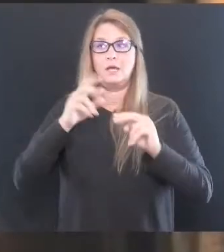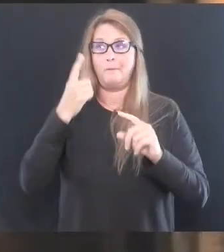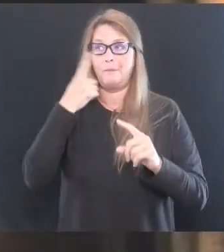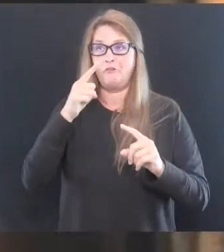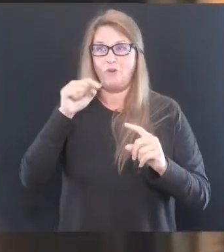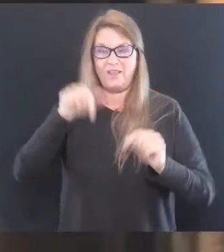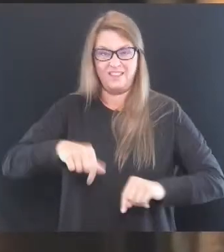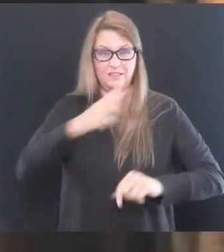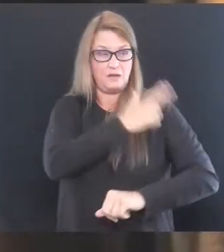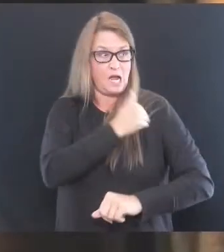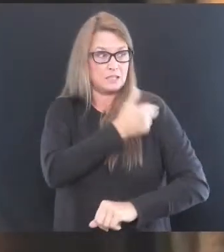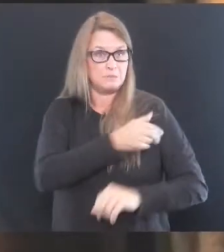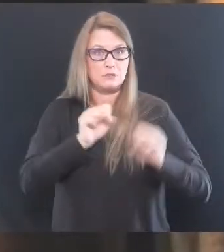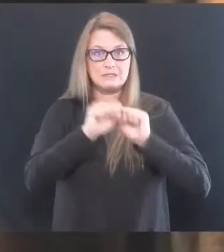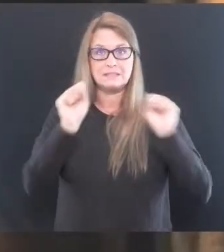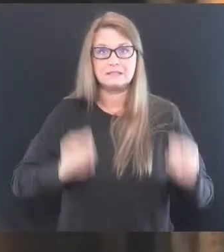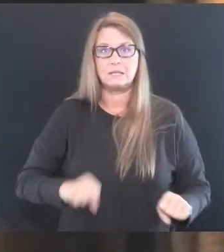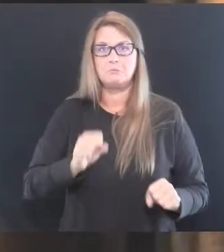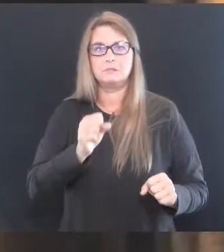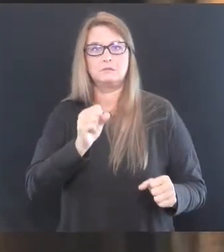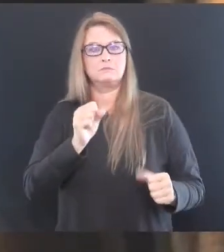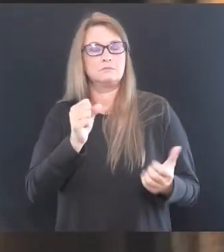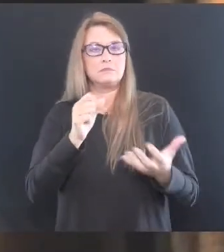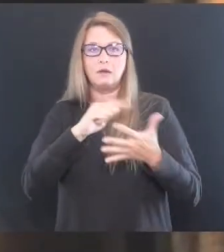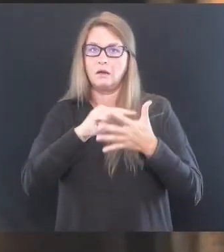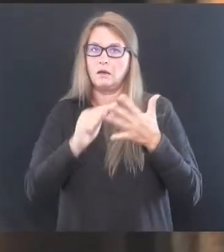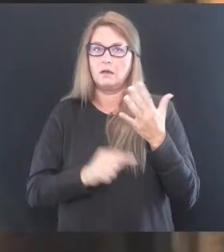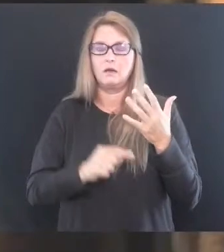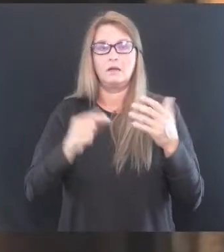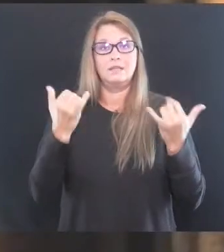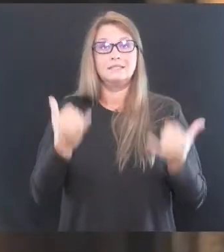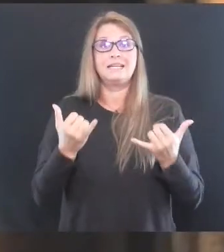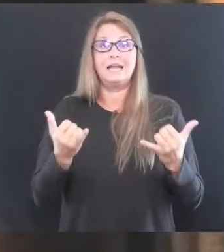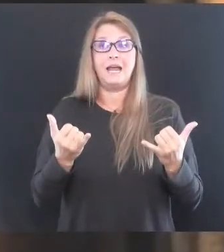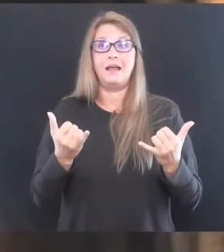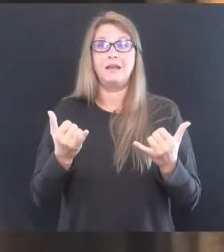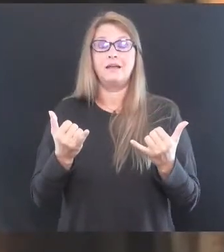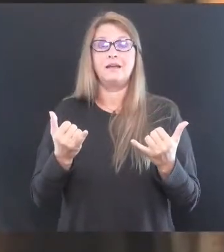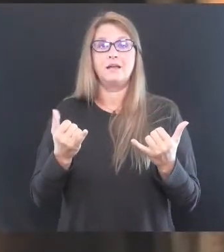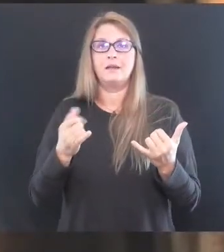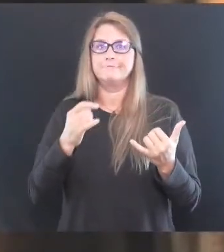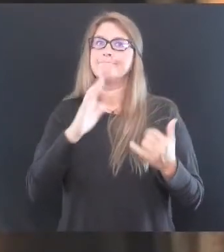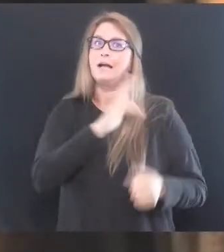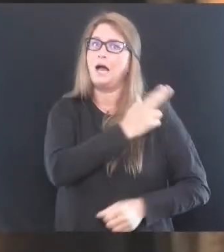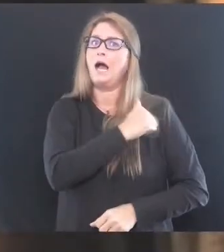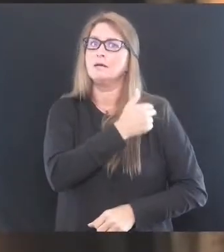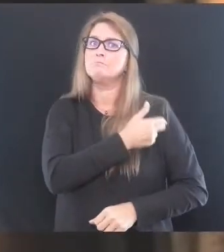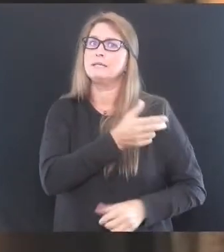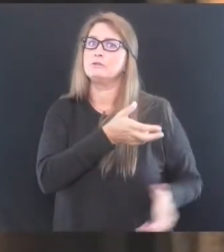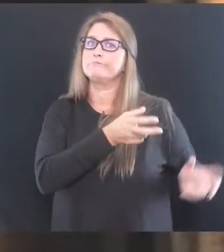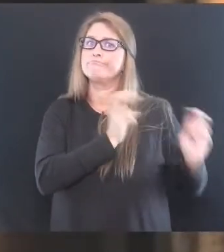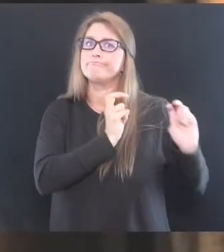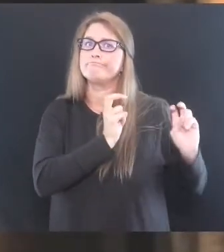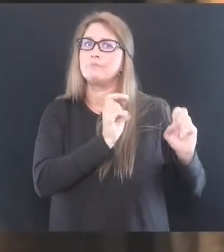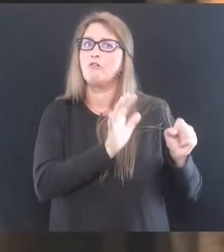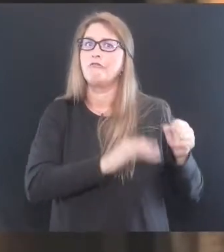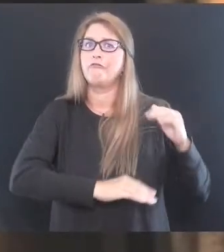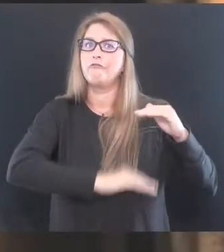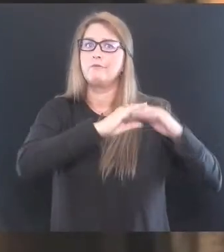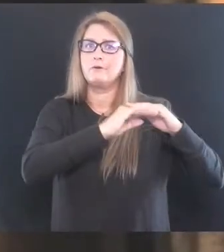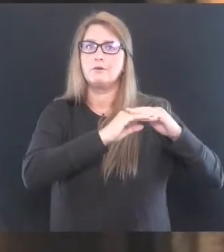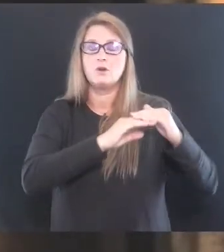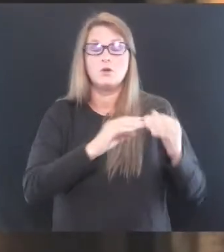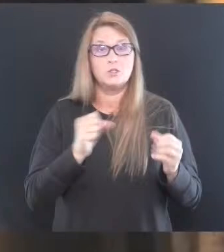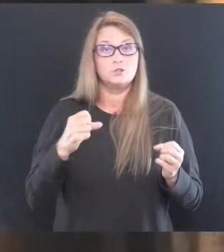hospital systems. And today we find our hospital systems very full. We, again,